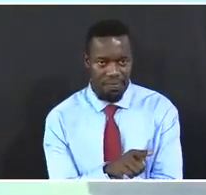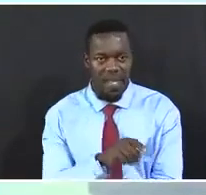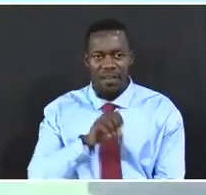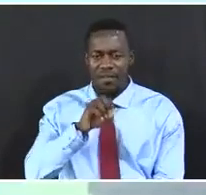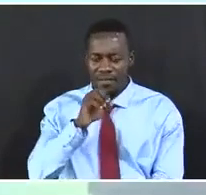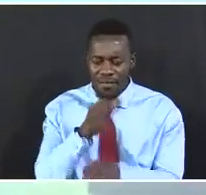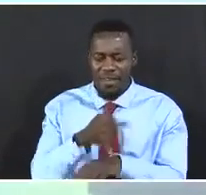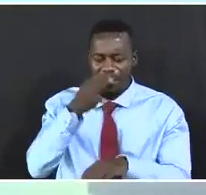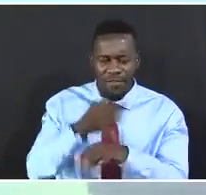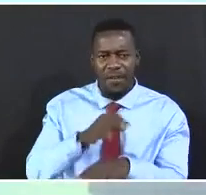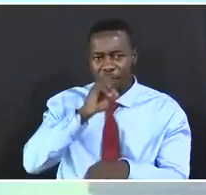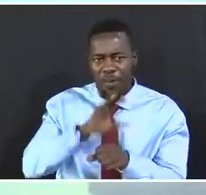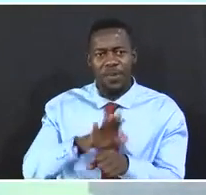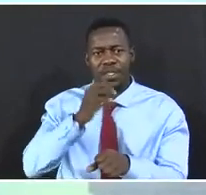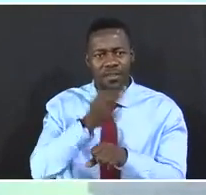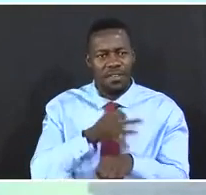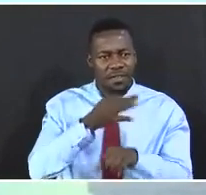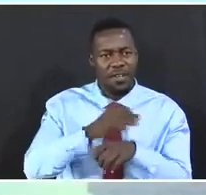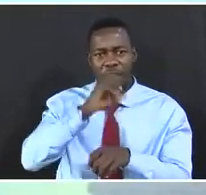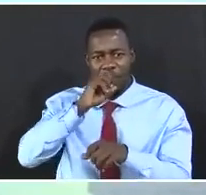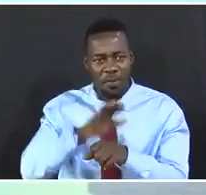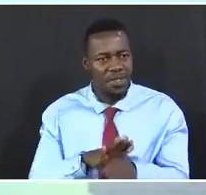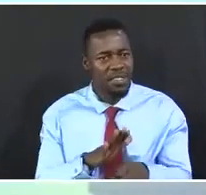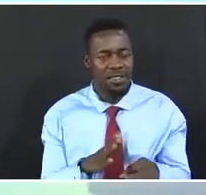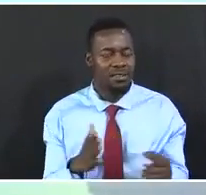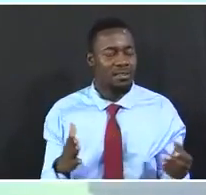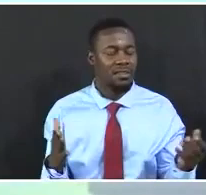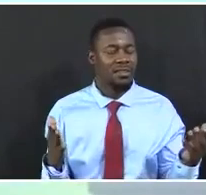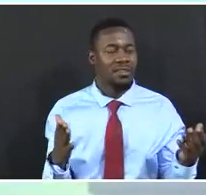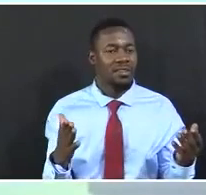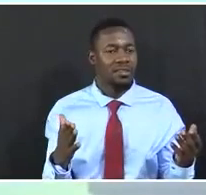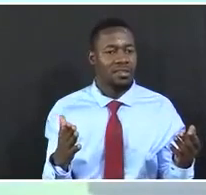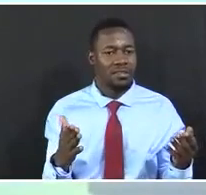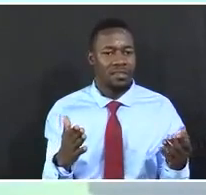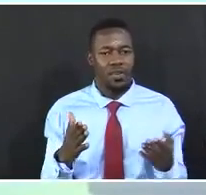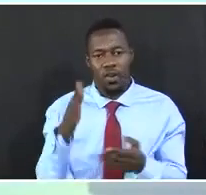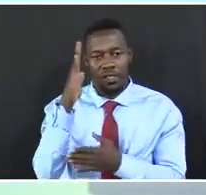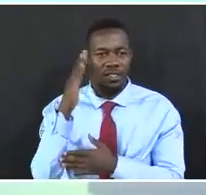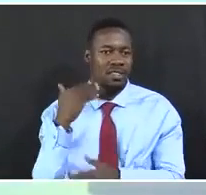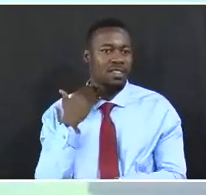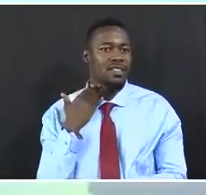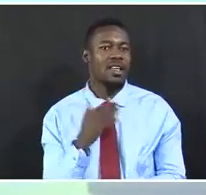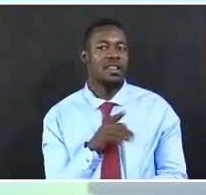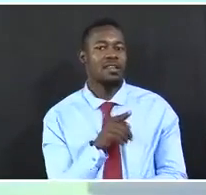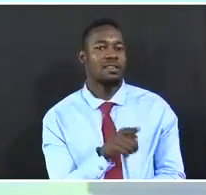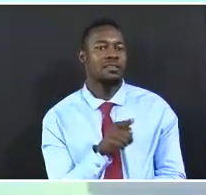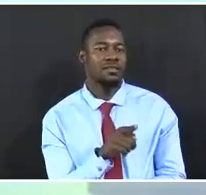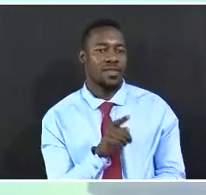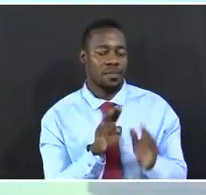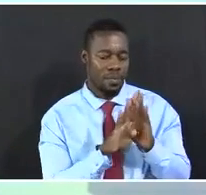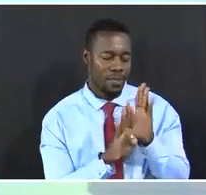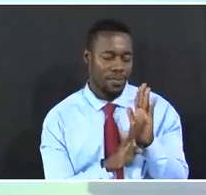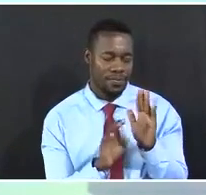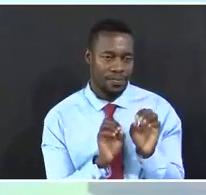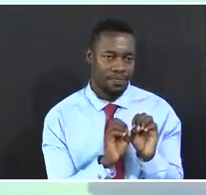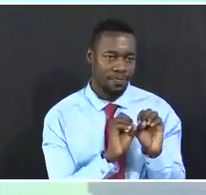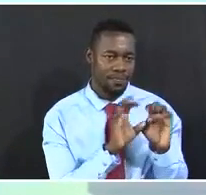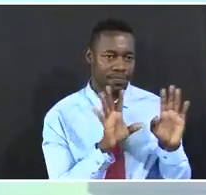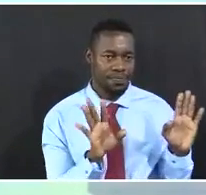about that. We know that the levels of dishonesty in this world and even in this church are